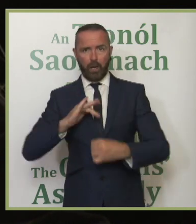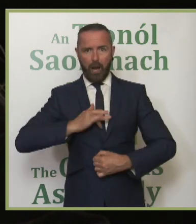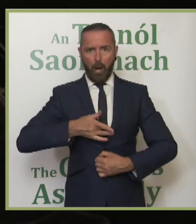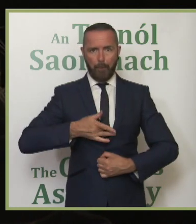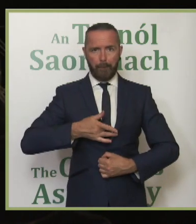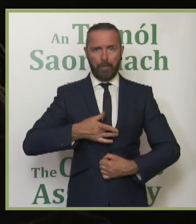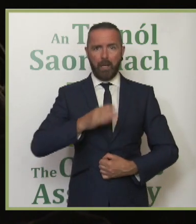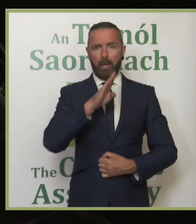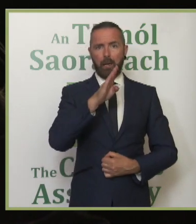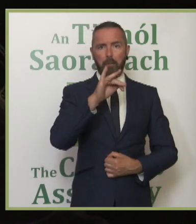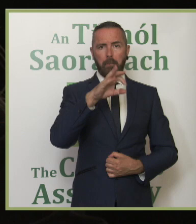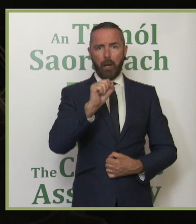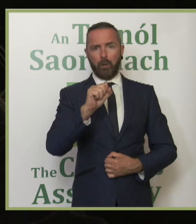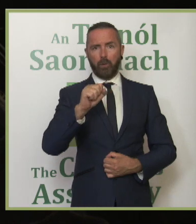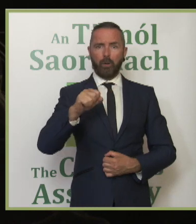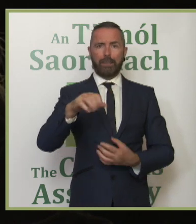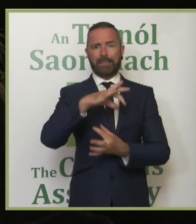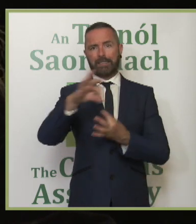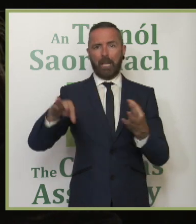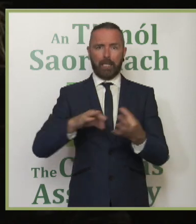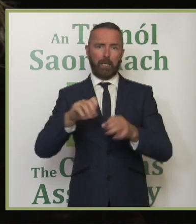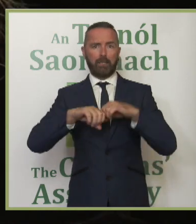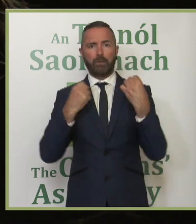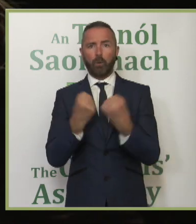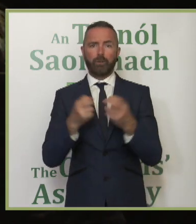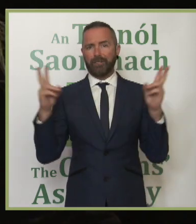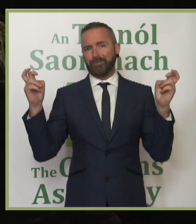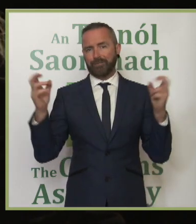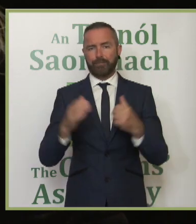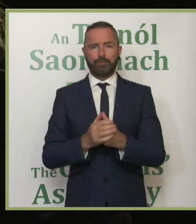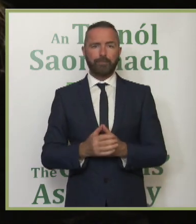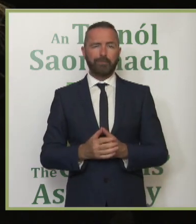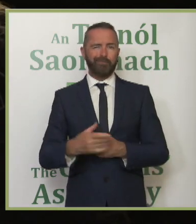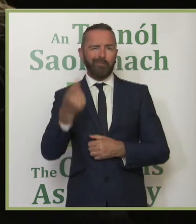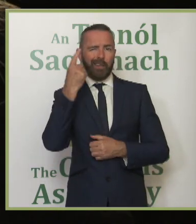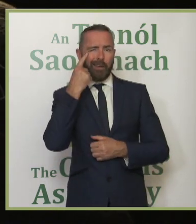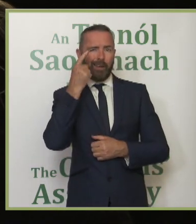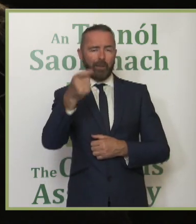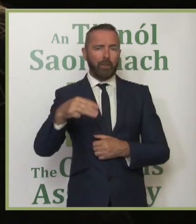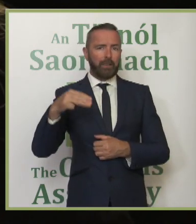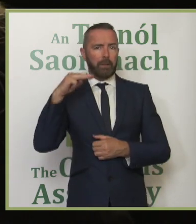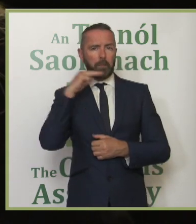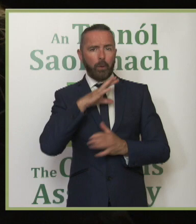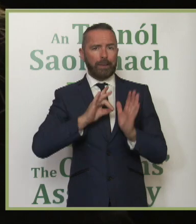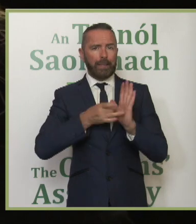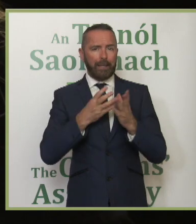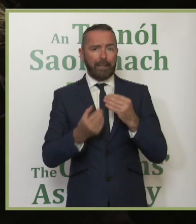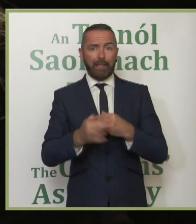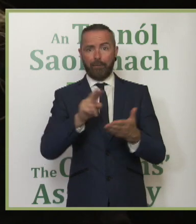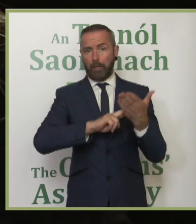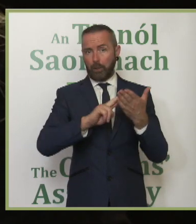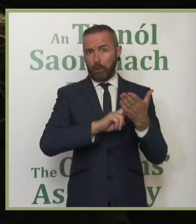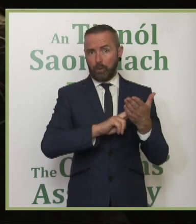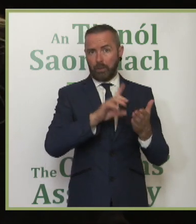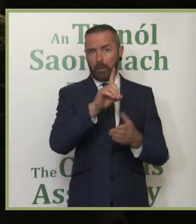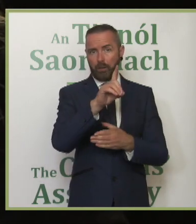so biopsychosocial, as we talk about. And again, looking at those key things that if I use a drug, it